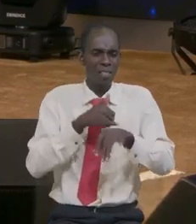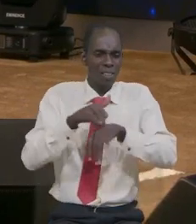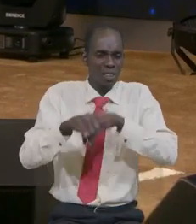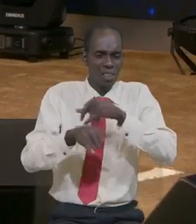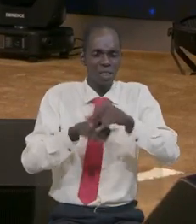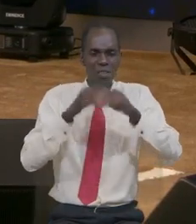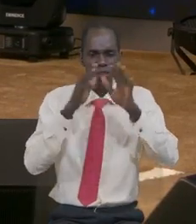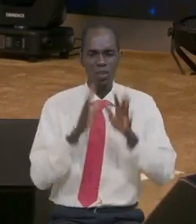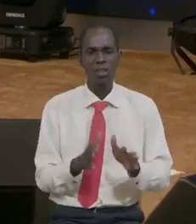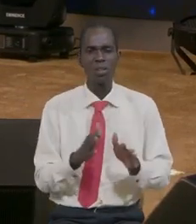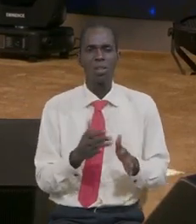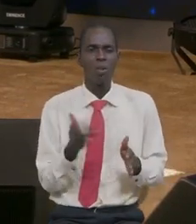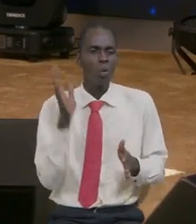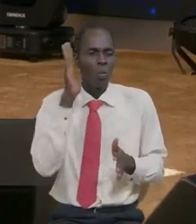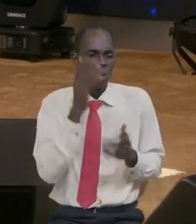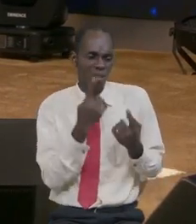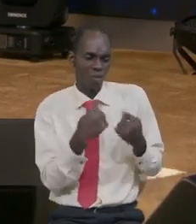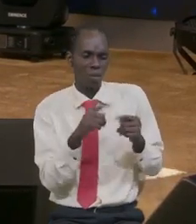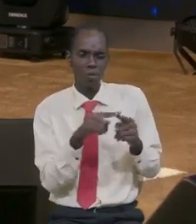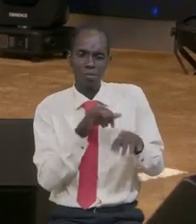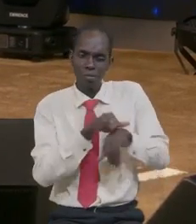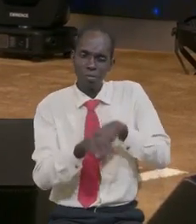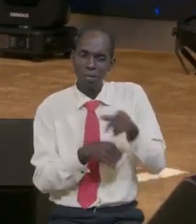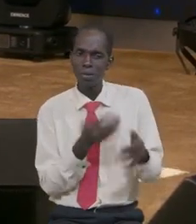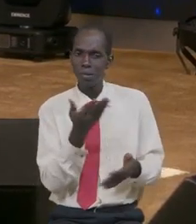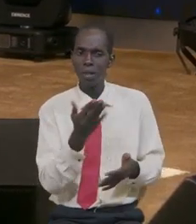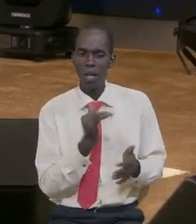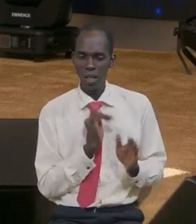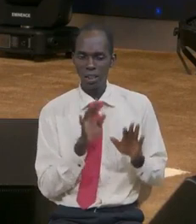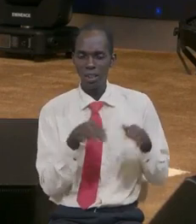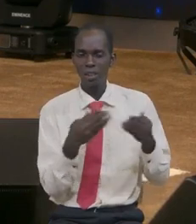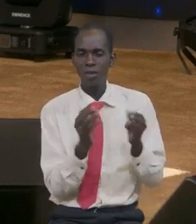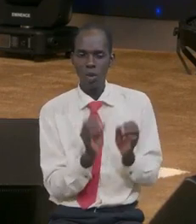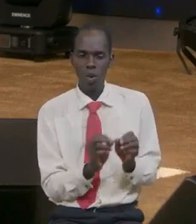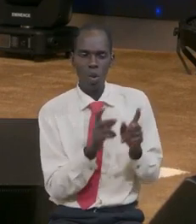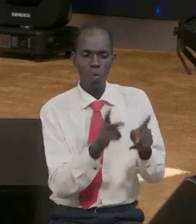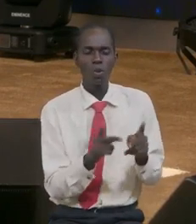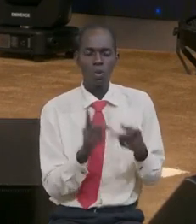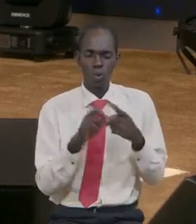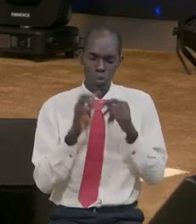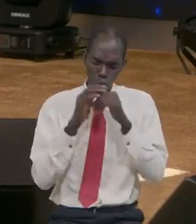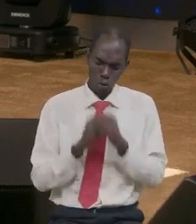seducers, they'll try to seduce. Okay, I give you the second chance to worship my idol. But